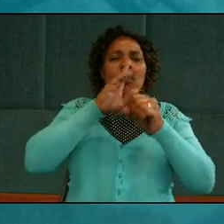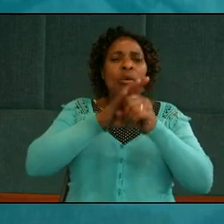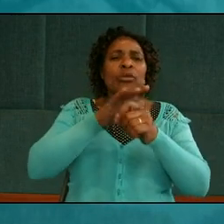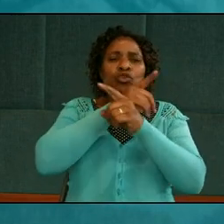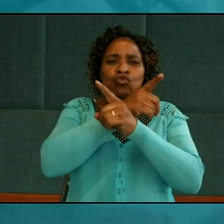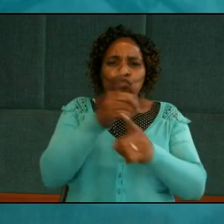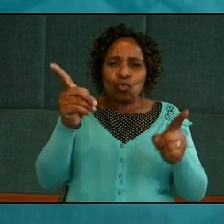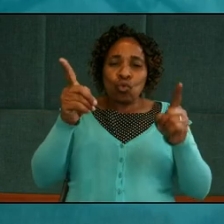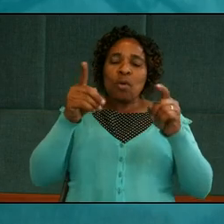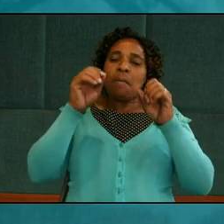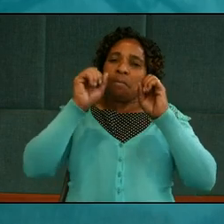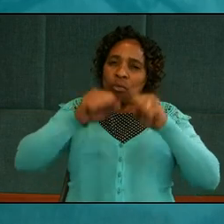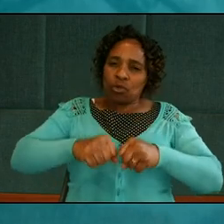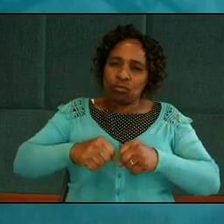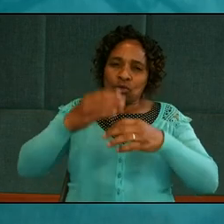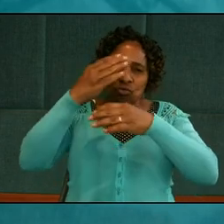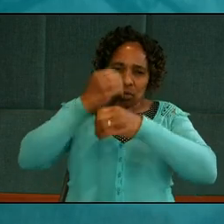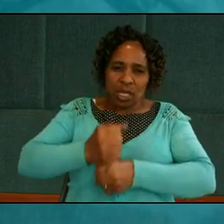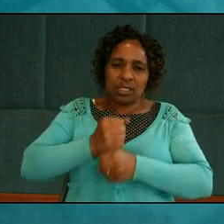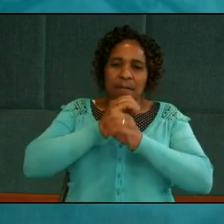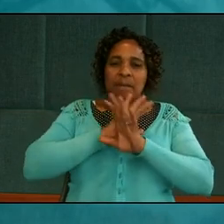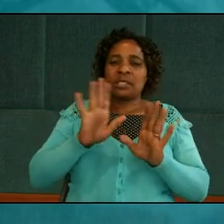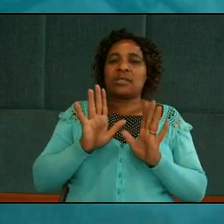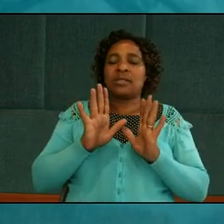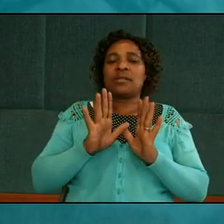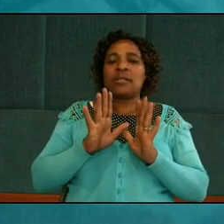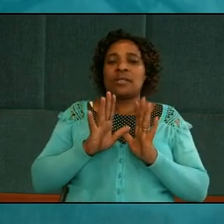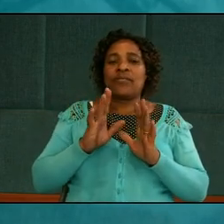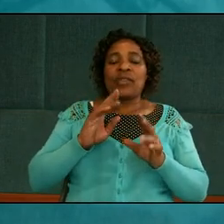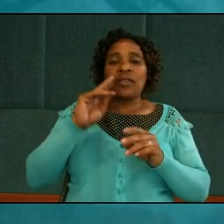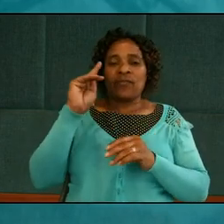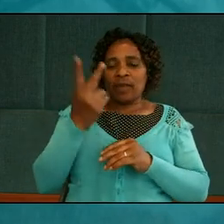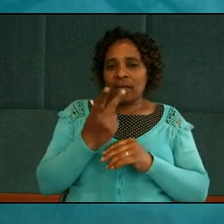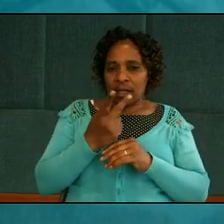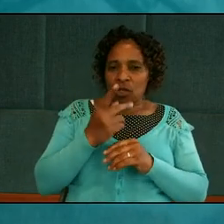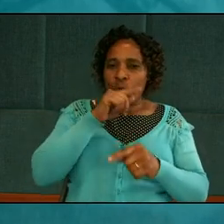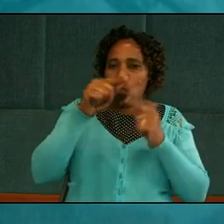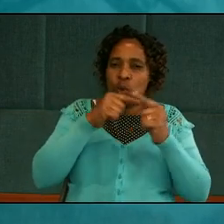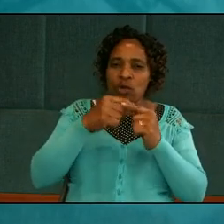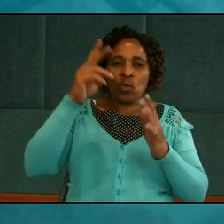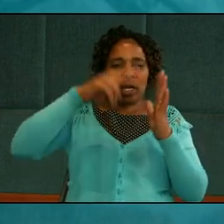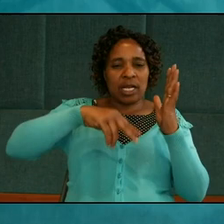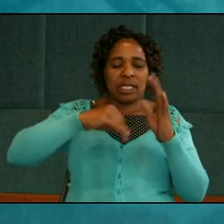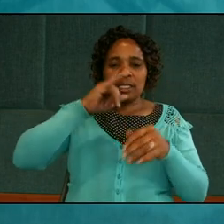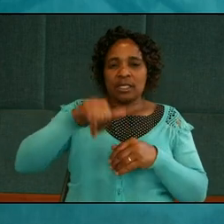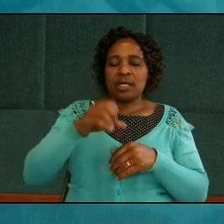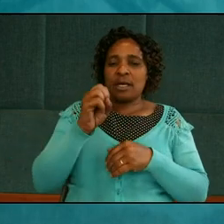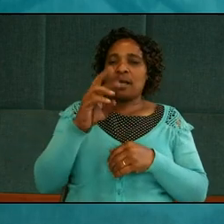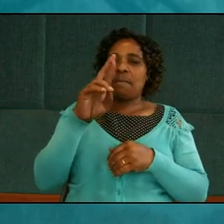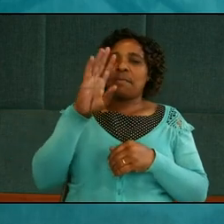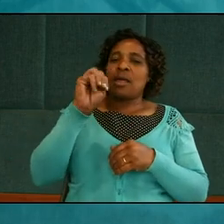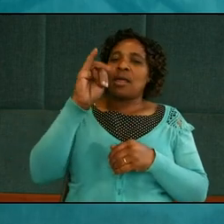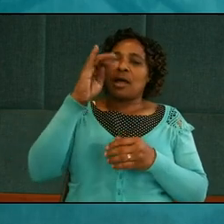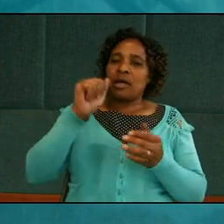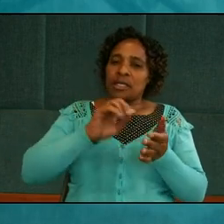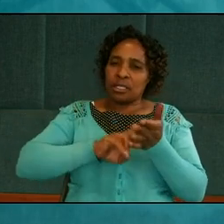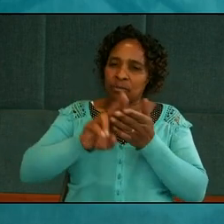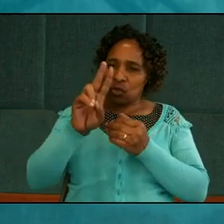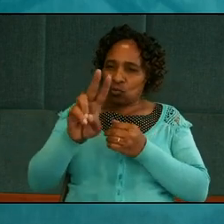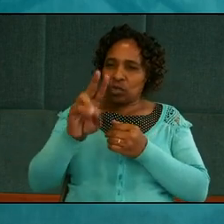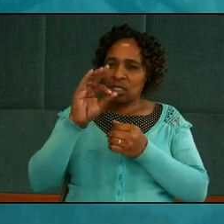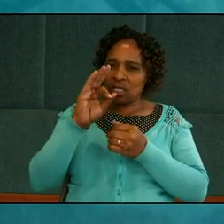he will be with us, let's trust him. And secondly, when we read Jeremiah 29:11, as we read